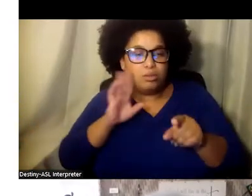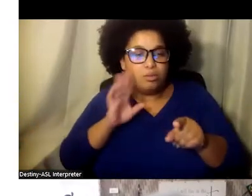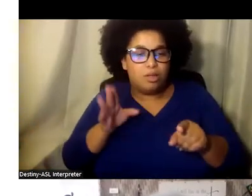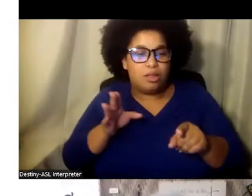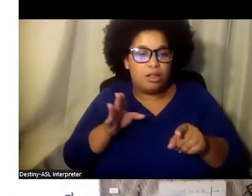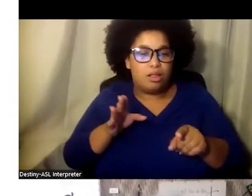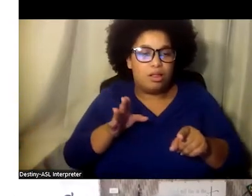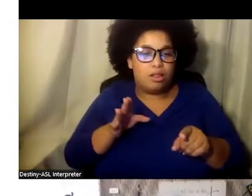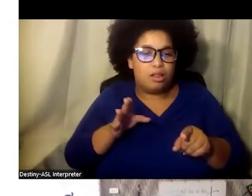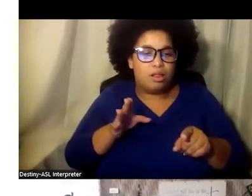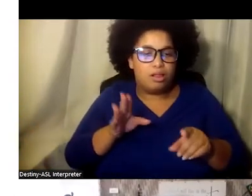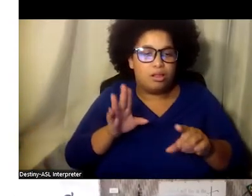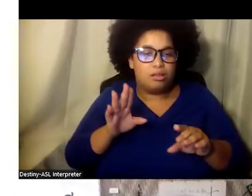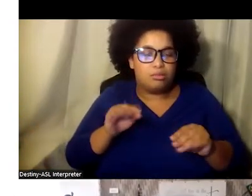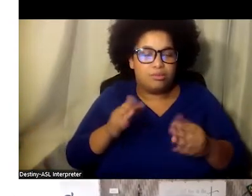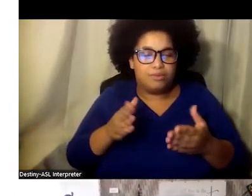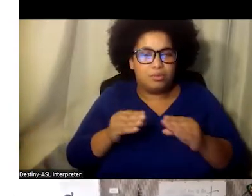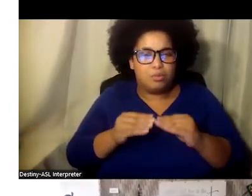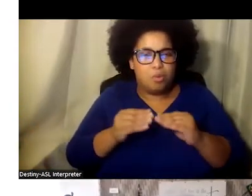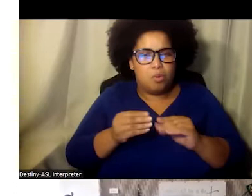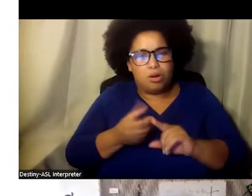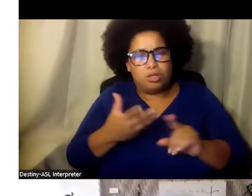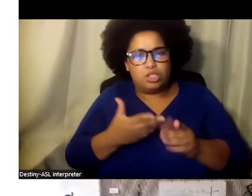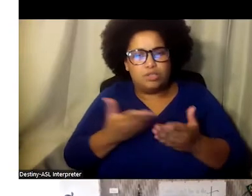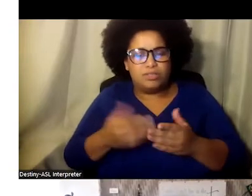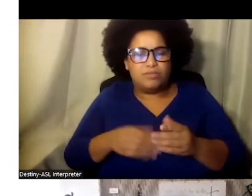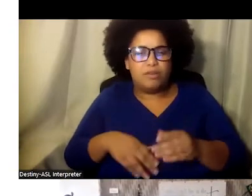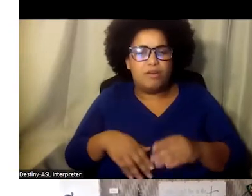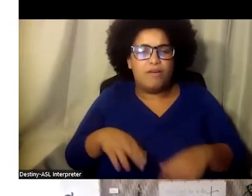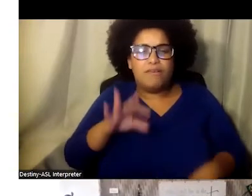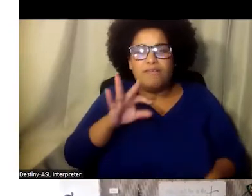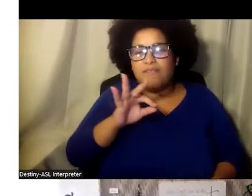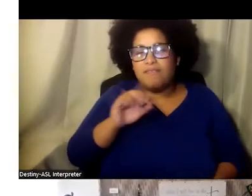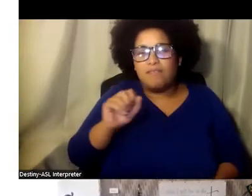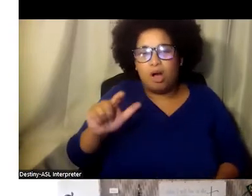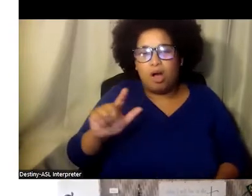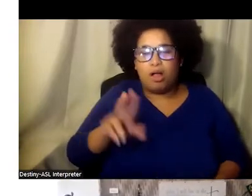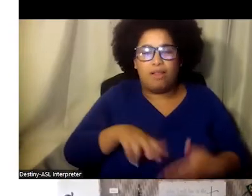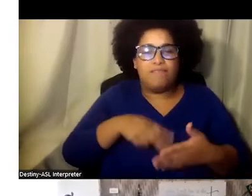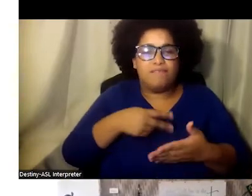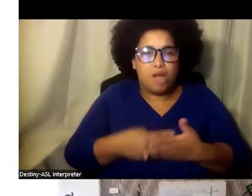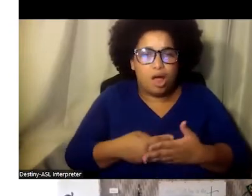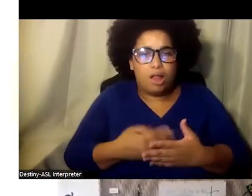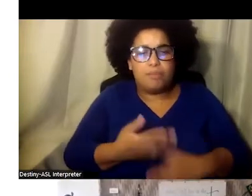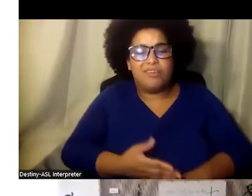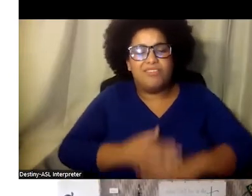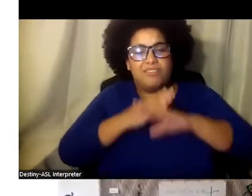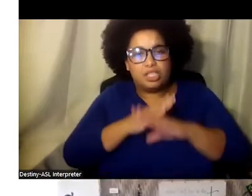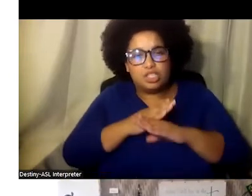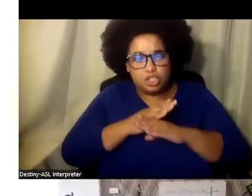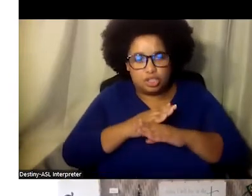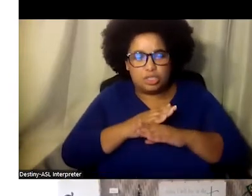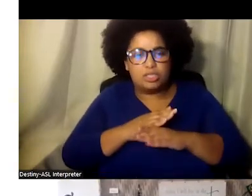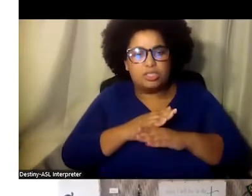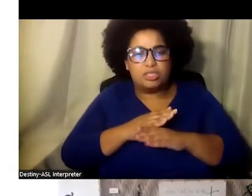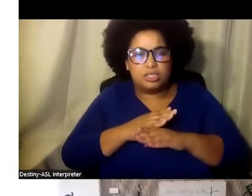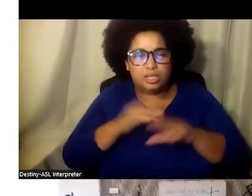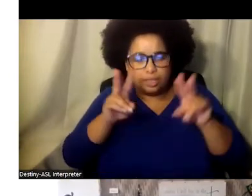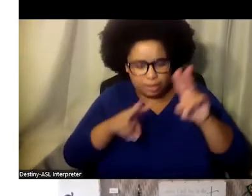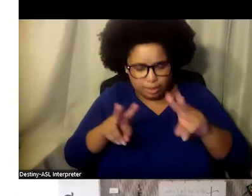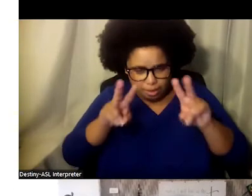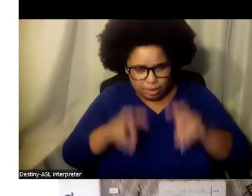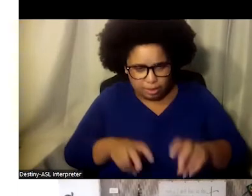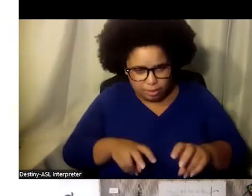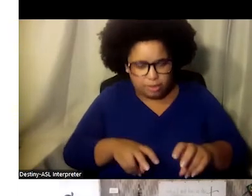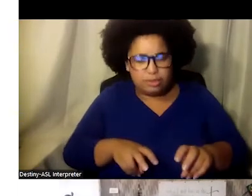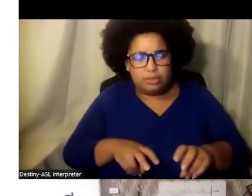classes, fall prevention assessments in the home, friendly visitor calls, and in-home visits. Don't forget your information